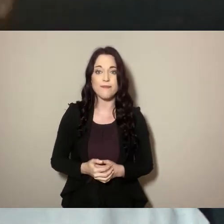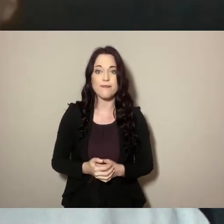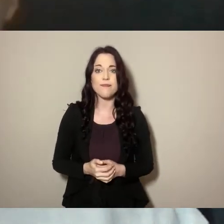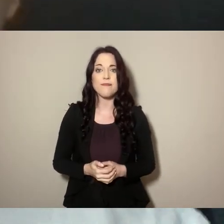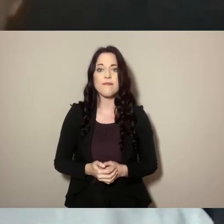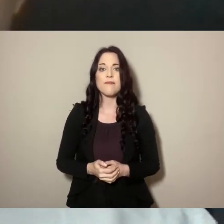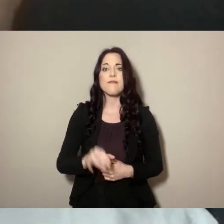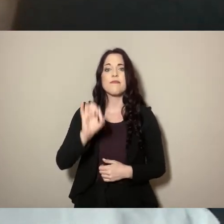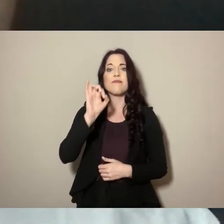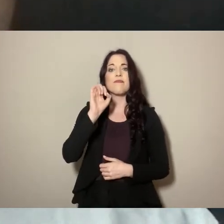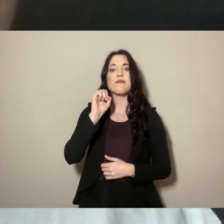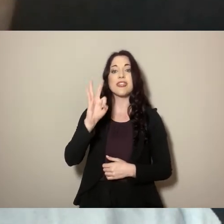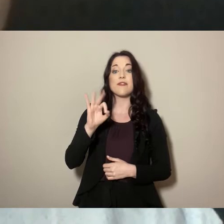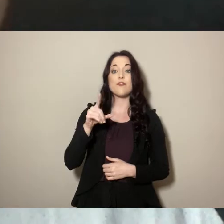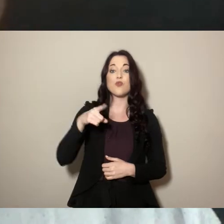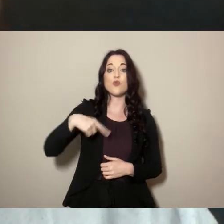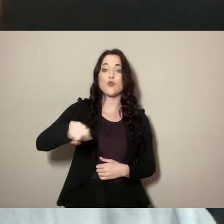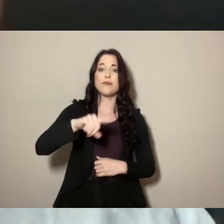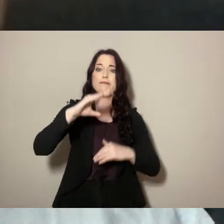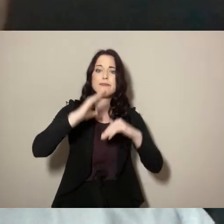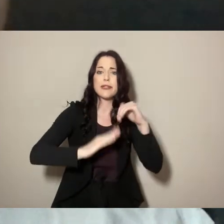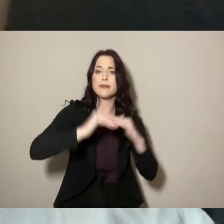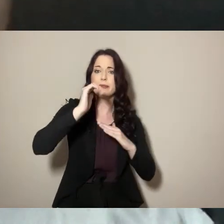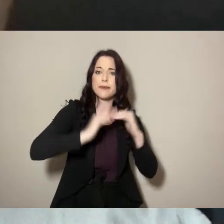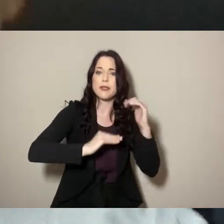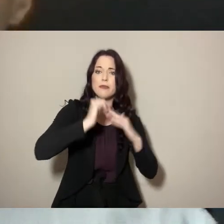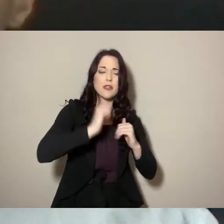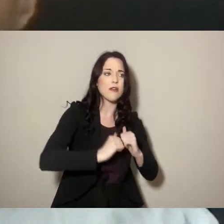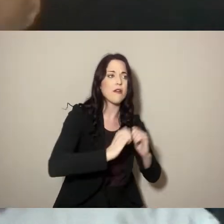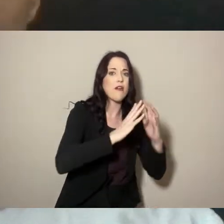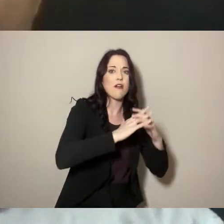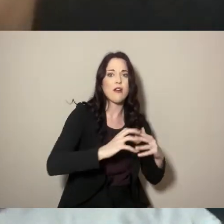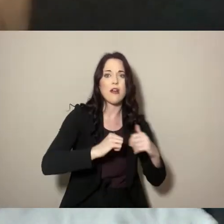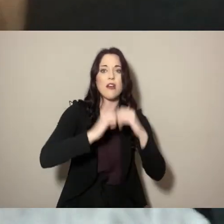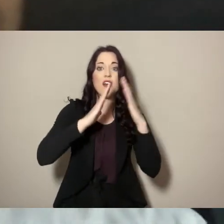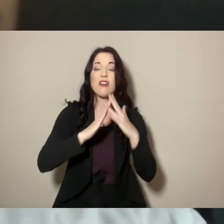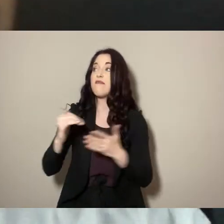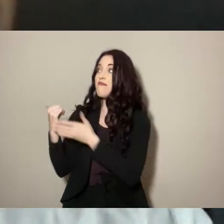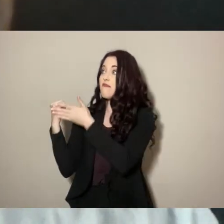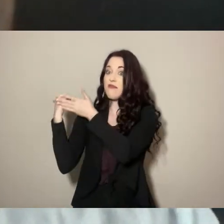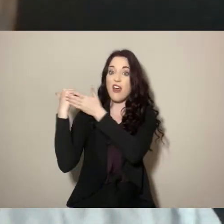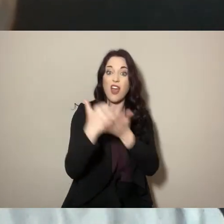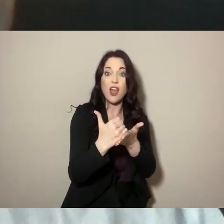If the Lord doesn't build the house, the builders work in vain.